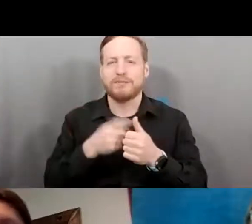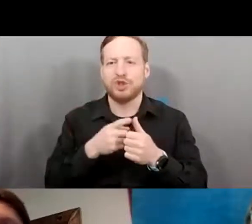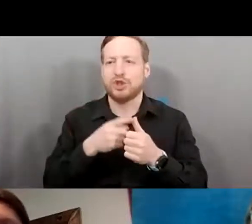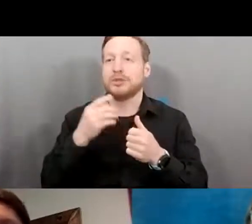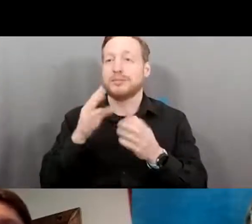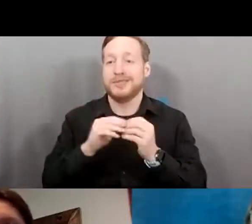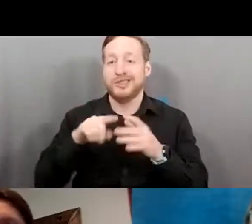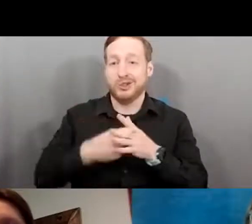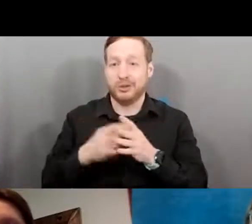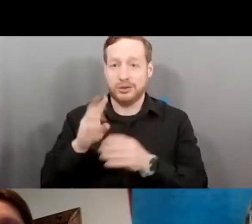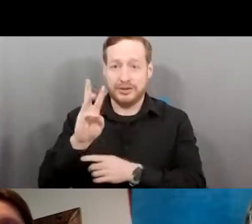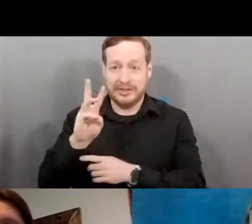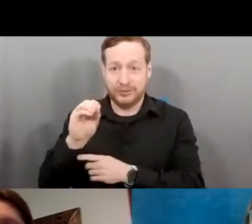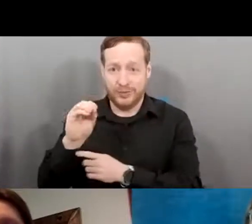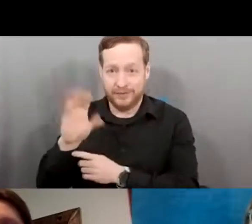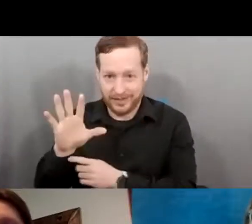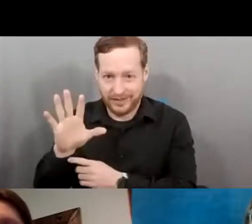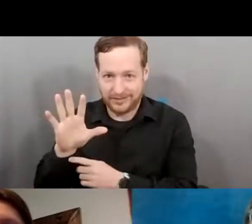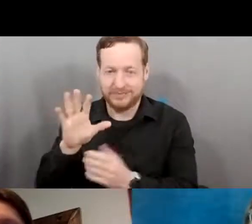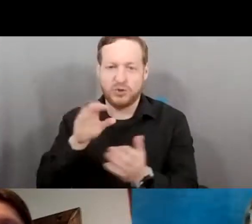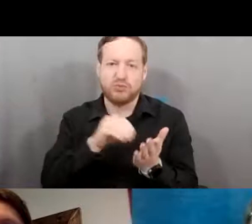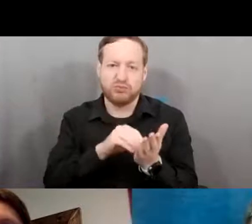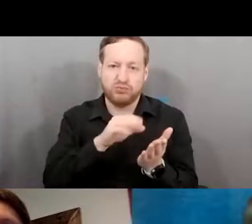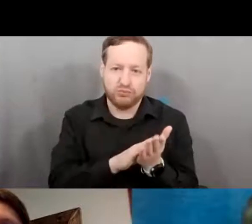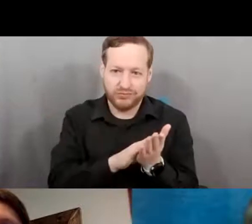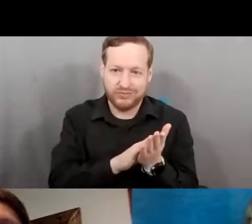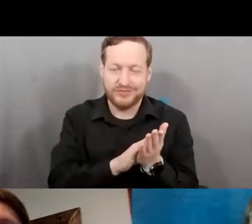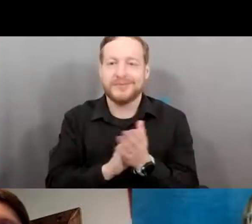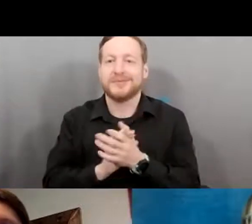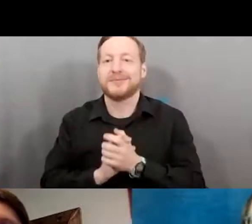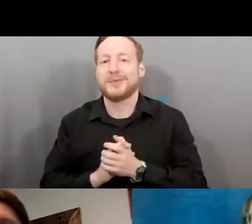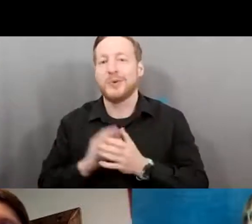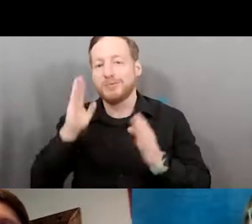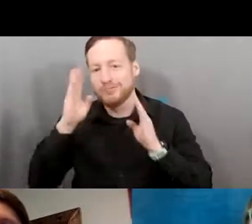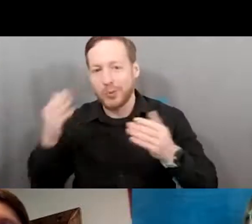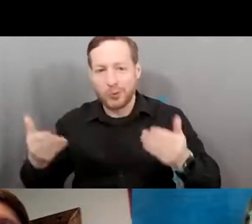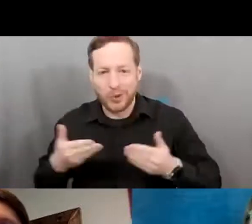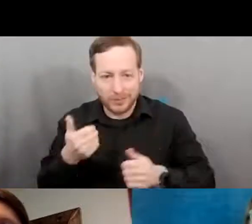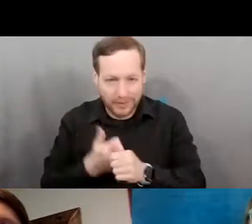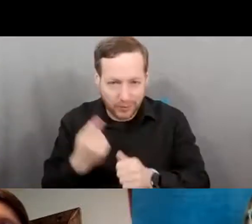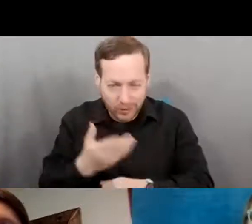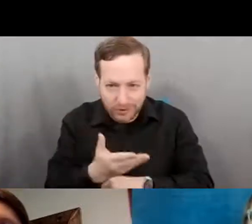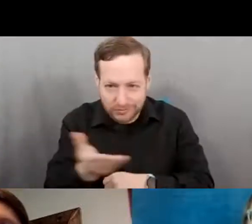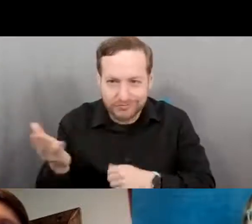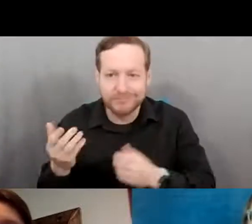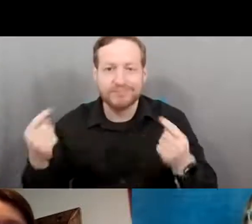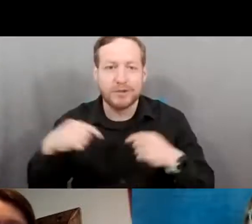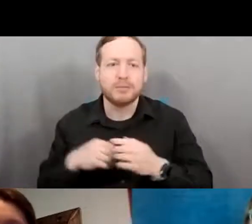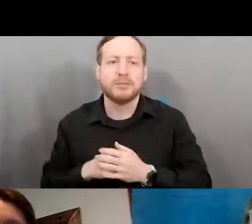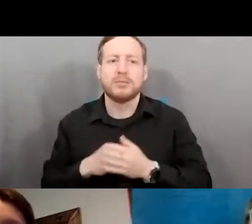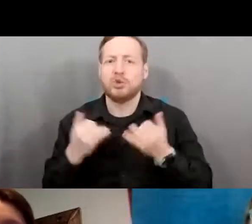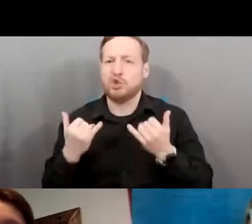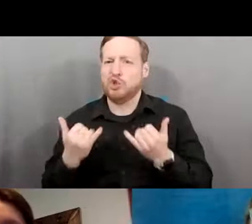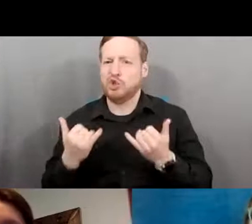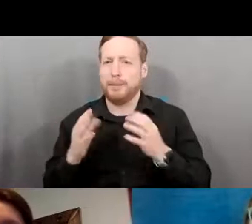I did want, the meeting is starting at 6:05, so we'll record that. And I'm welcoming